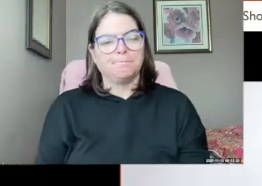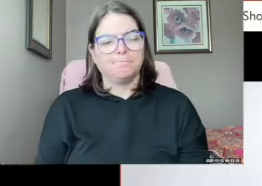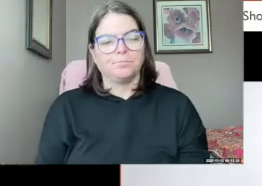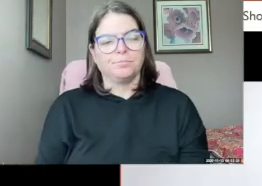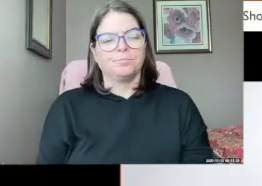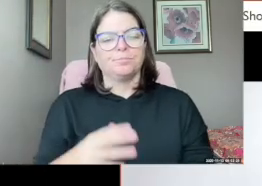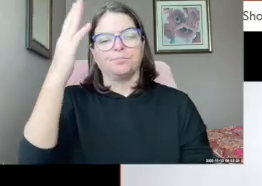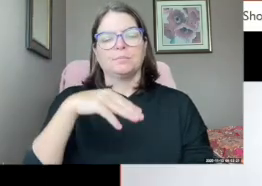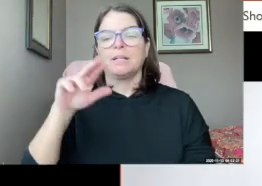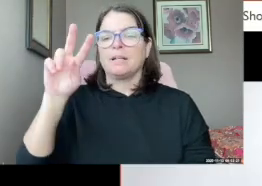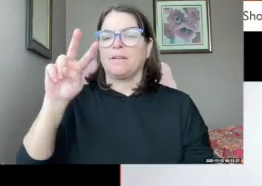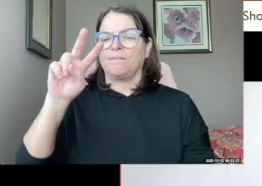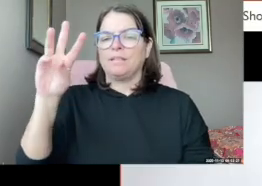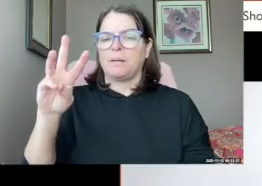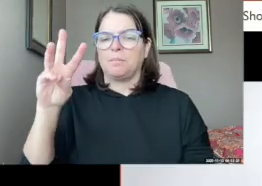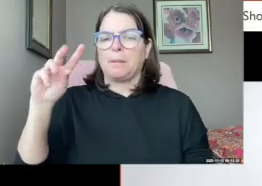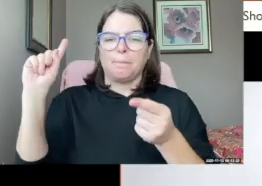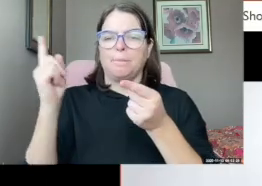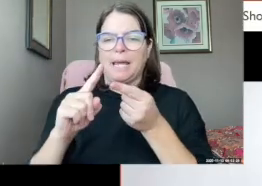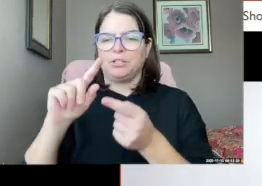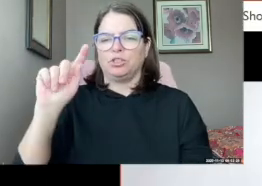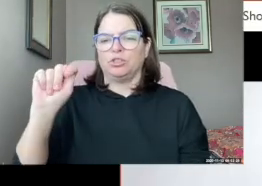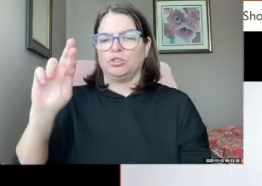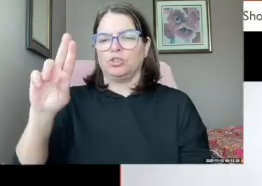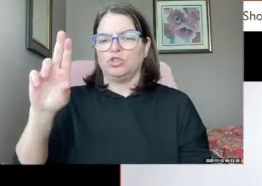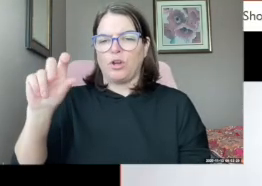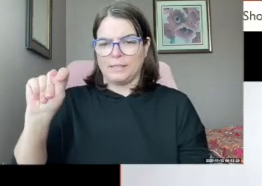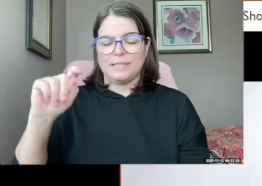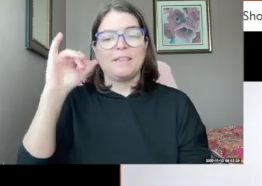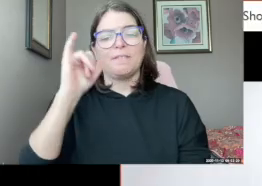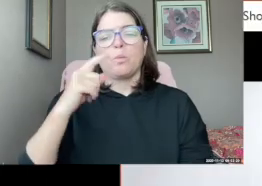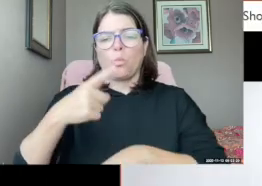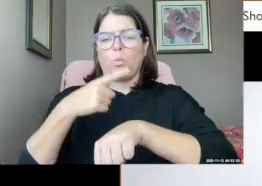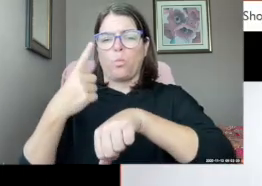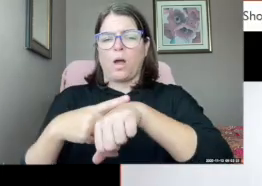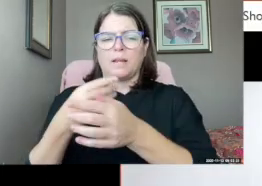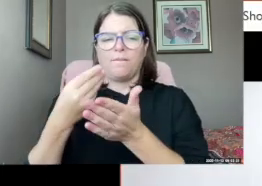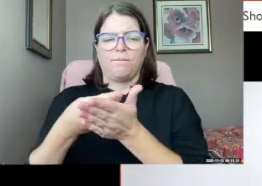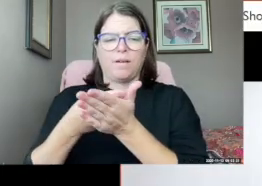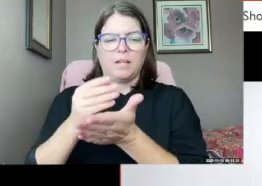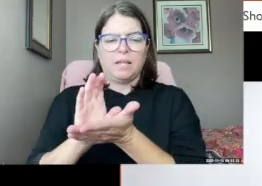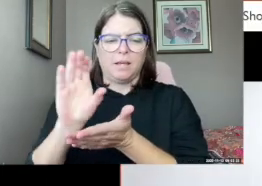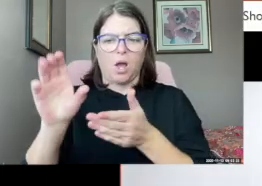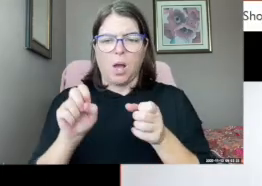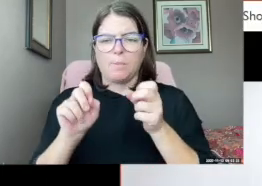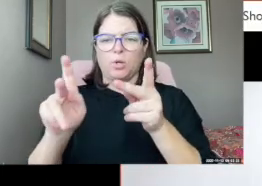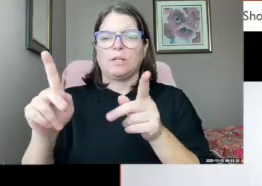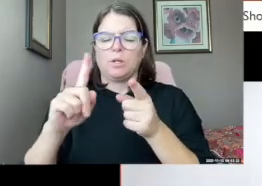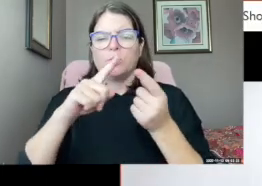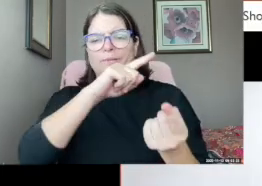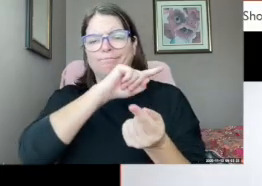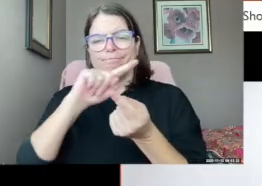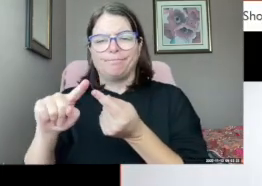Next, we have the Volkswagen or VW Mitigation Trust. This was a one-time funding opportunity